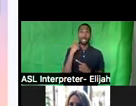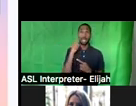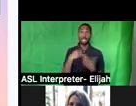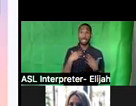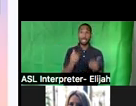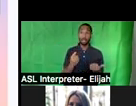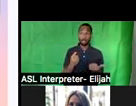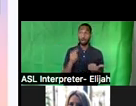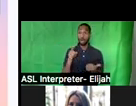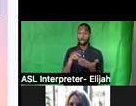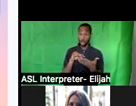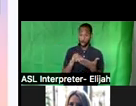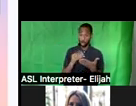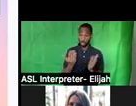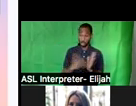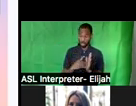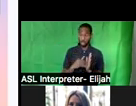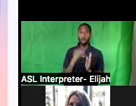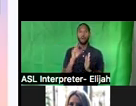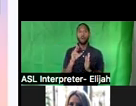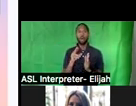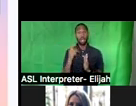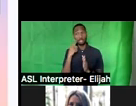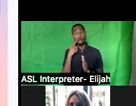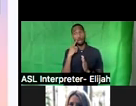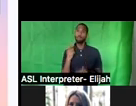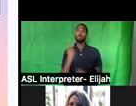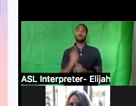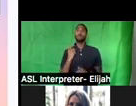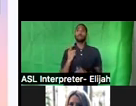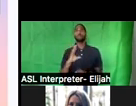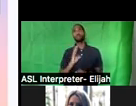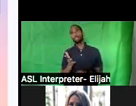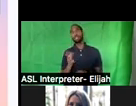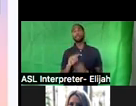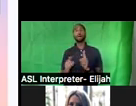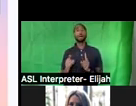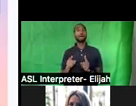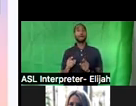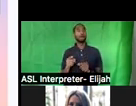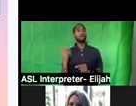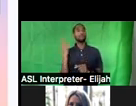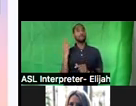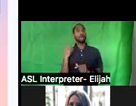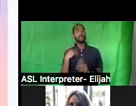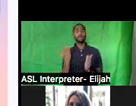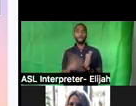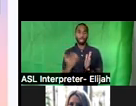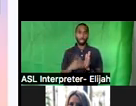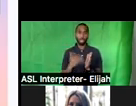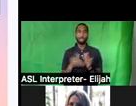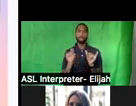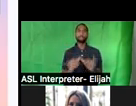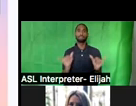or learned or got right. But find myself like returning to it again and again, and that's